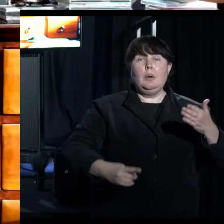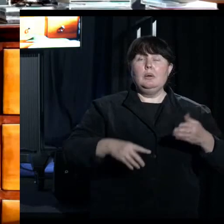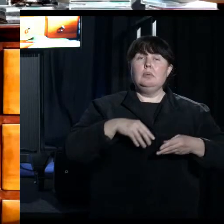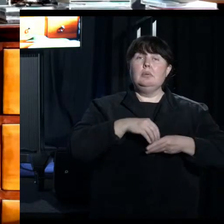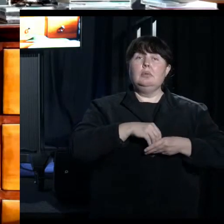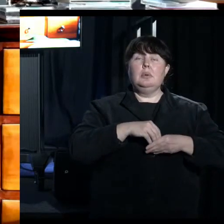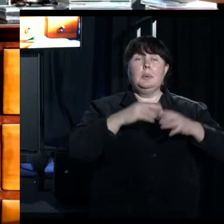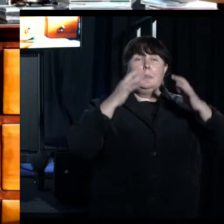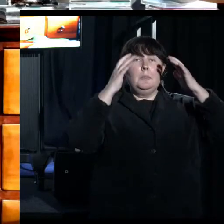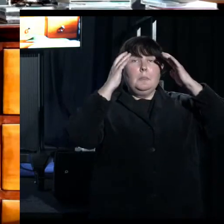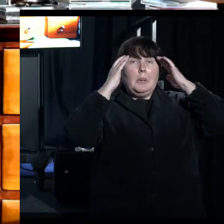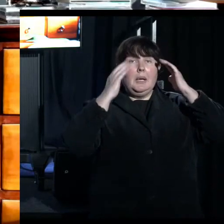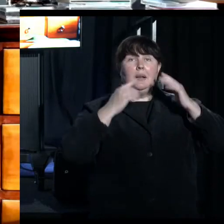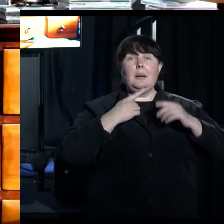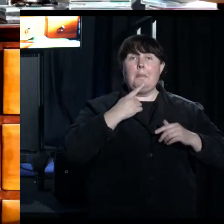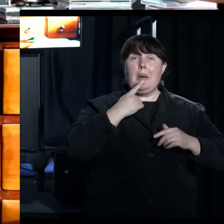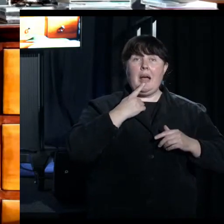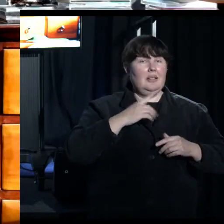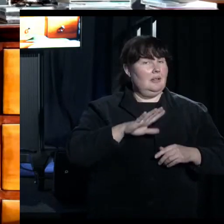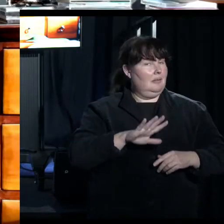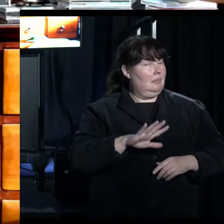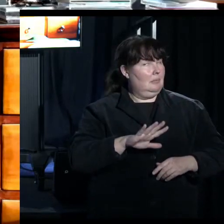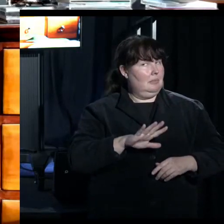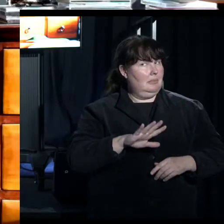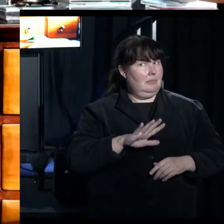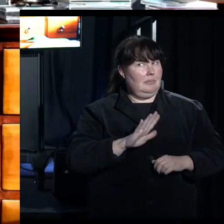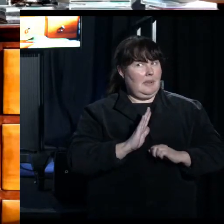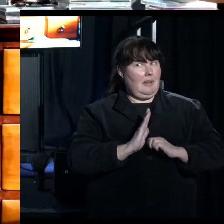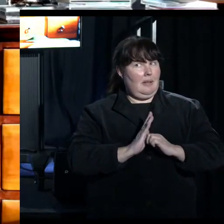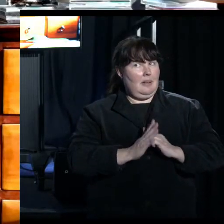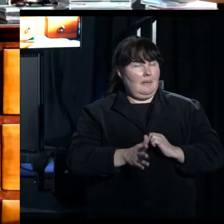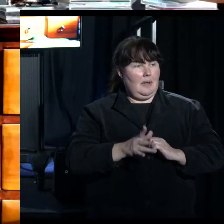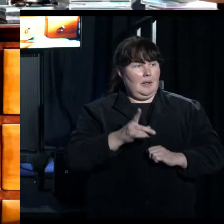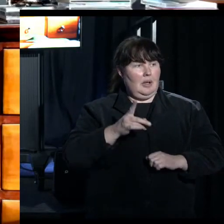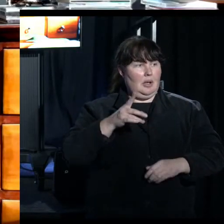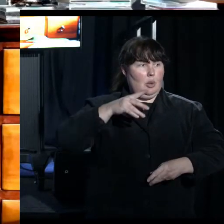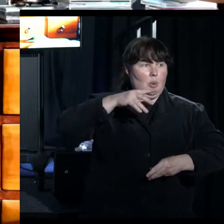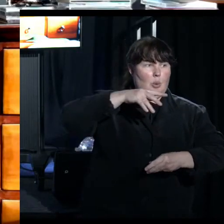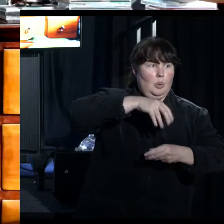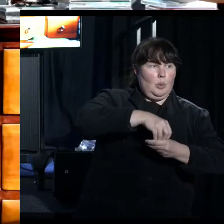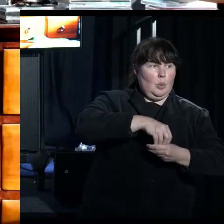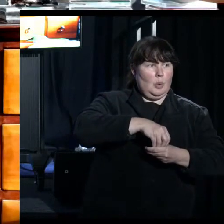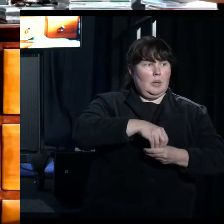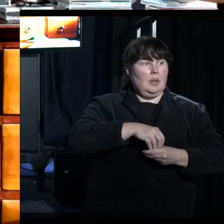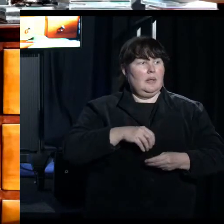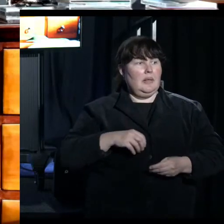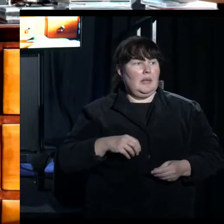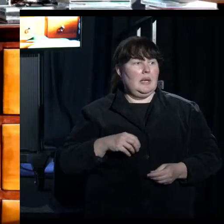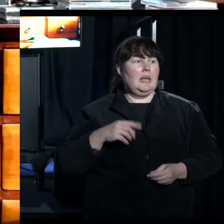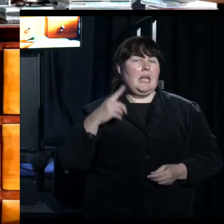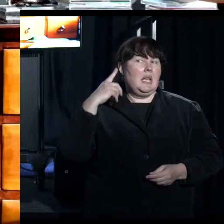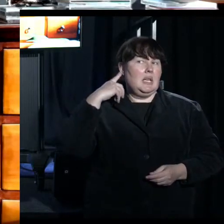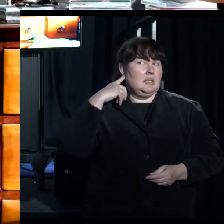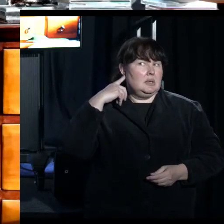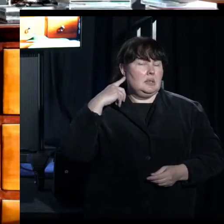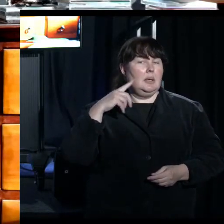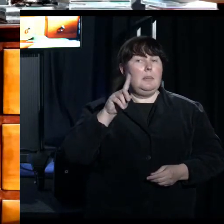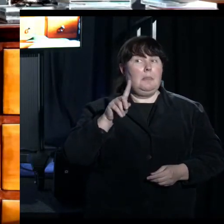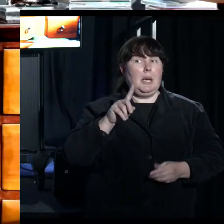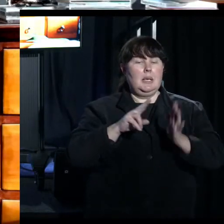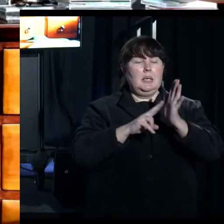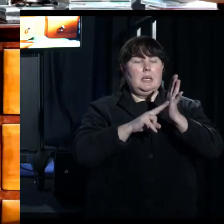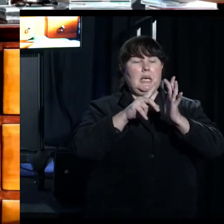involves the muscles. My struggle in poetry is to somehow come to terms with the sheer volume